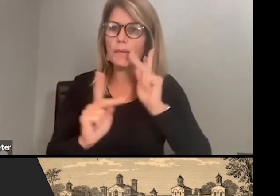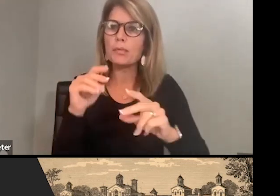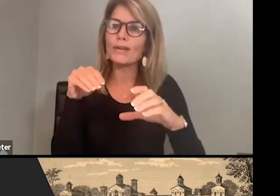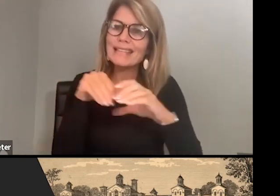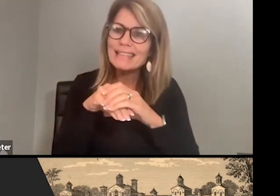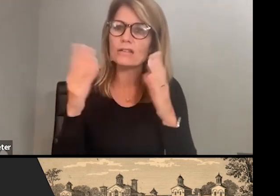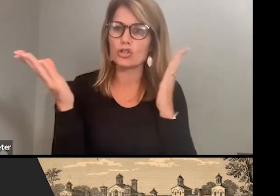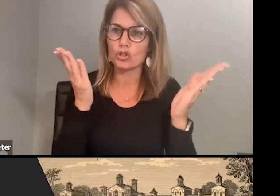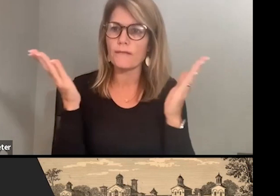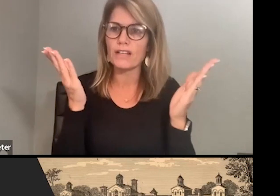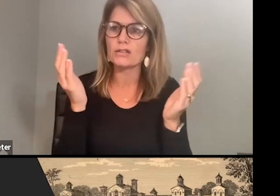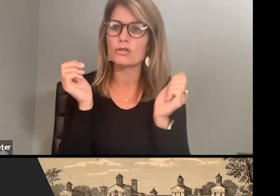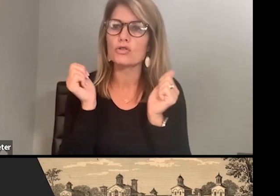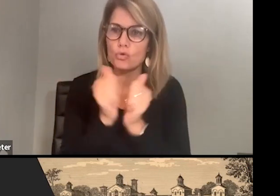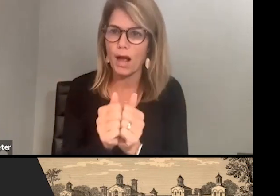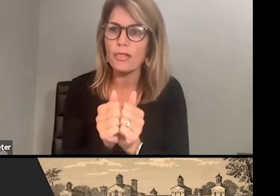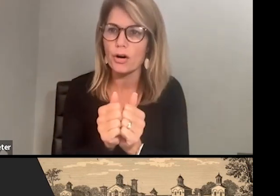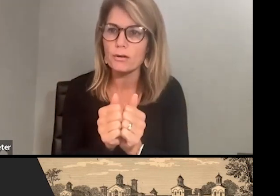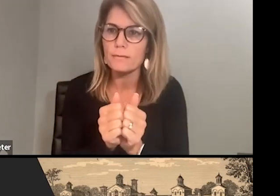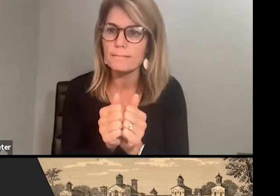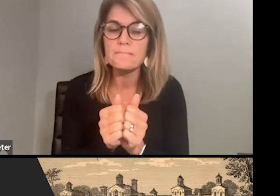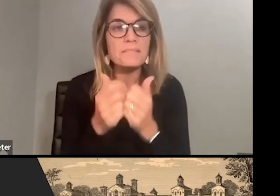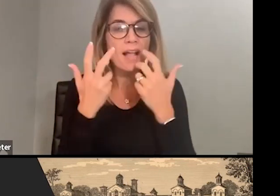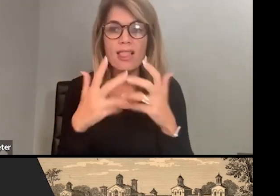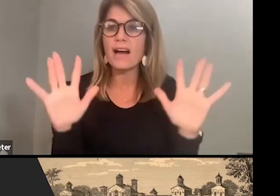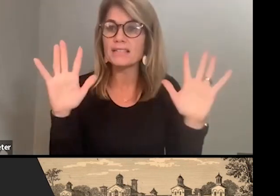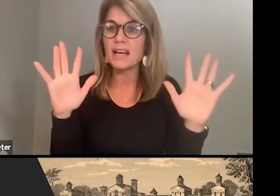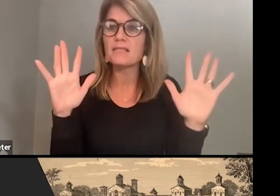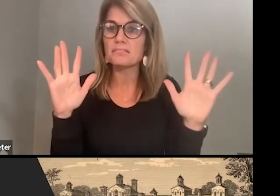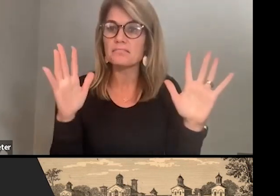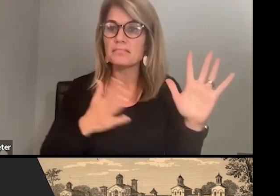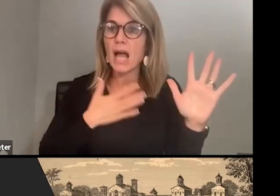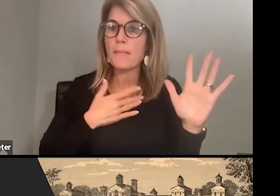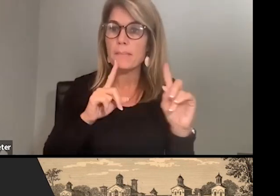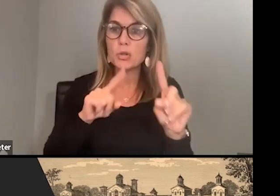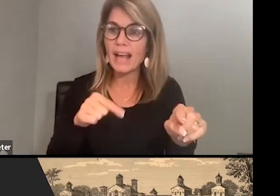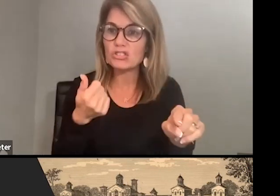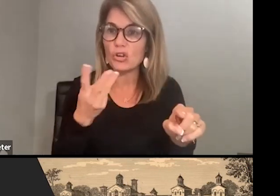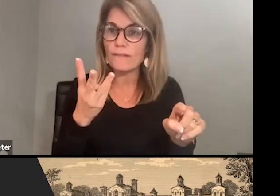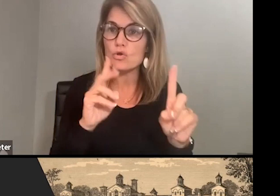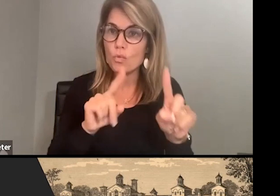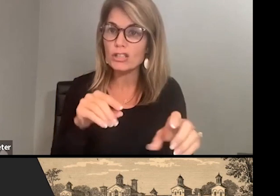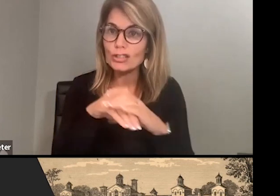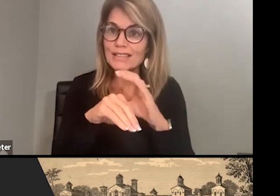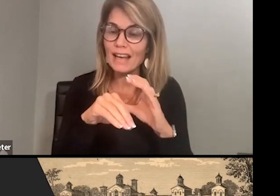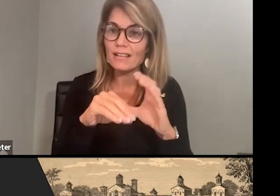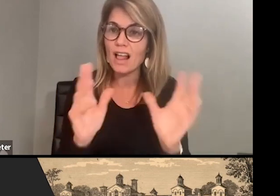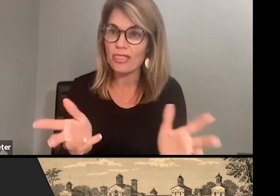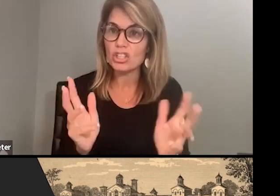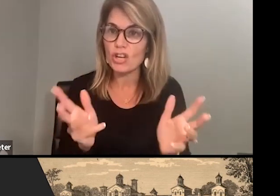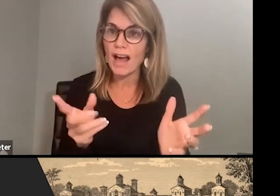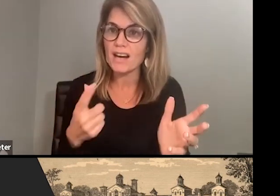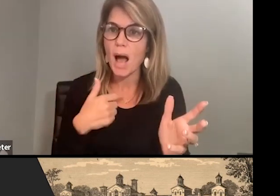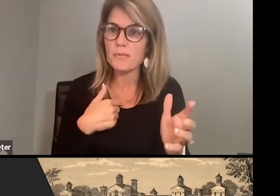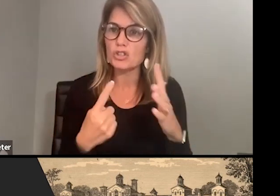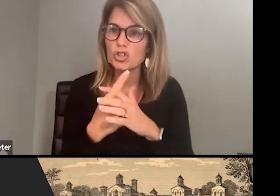better. So that is it. And I'm happy I've answered a few questions in the chat and I'll be attending the chat and staying for the